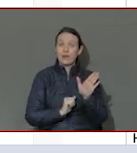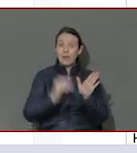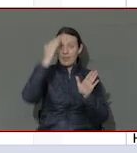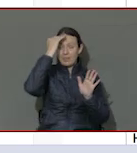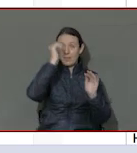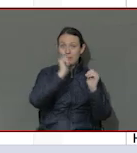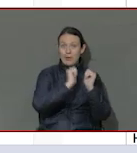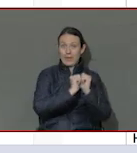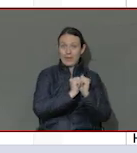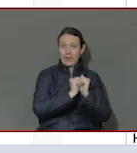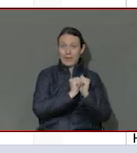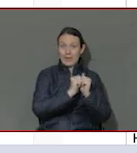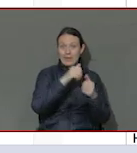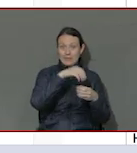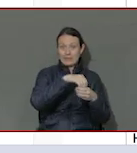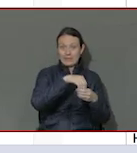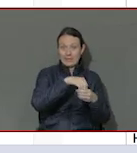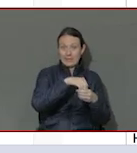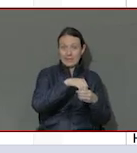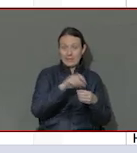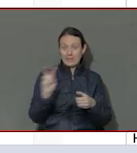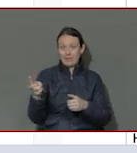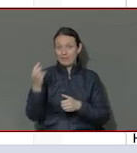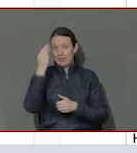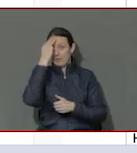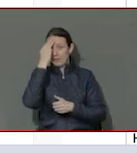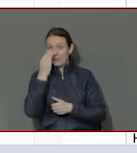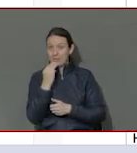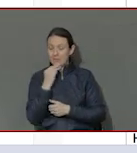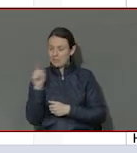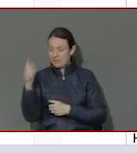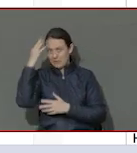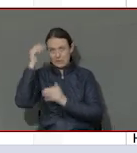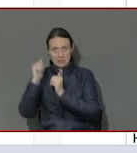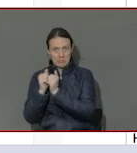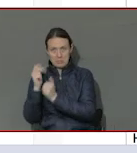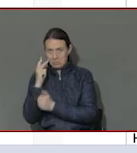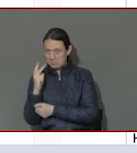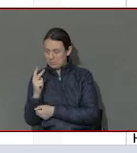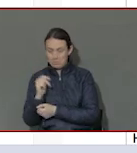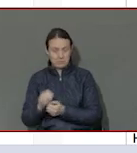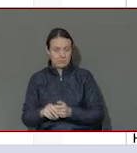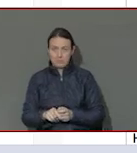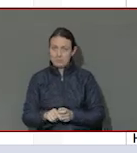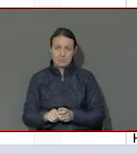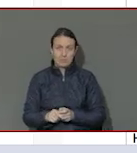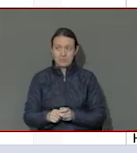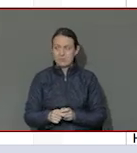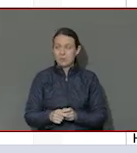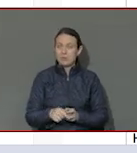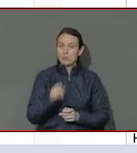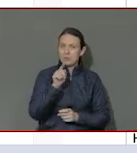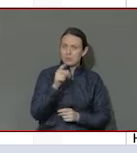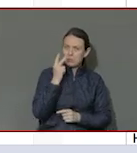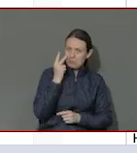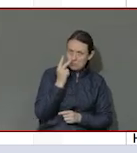brain. Whereas this one, it is not showing the brain. So you must look at your